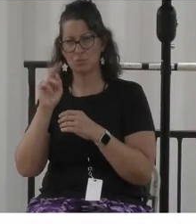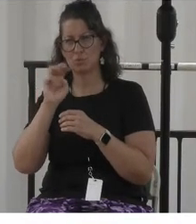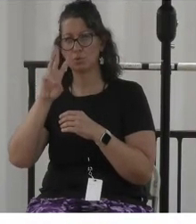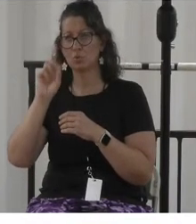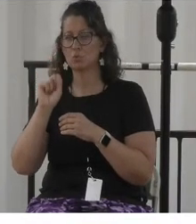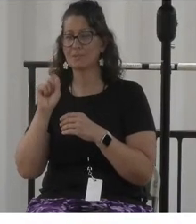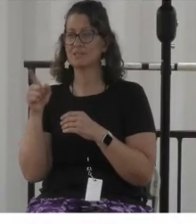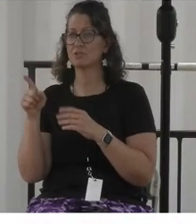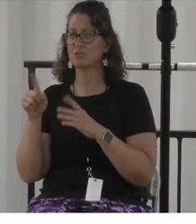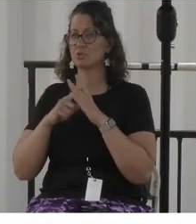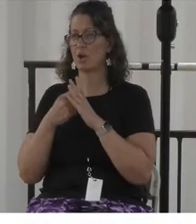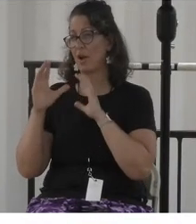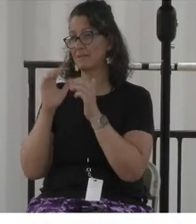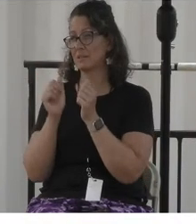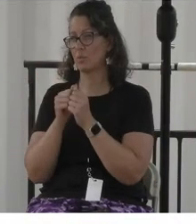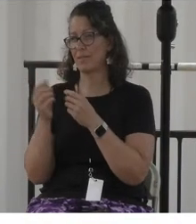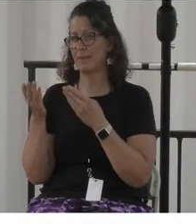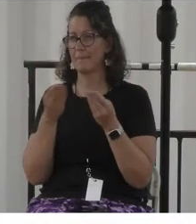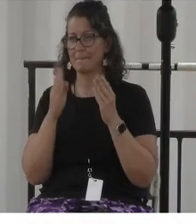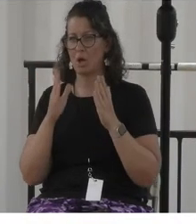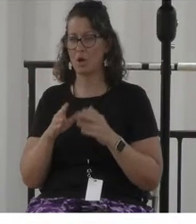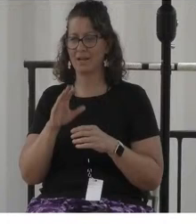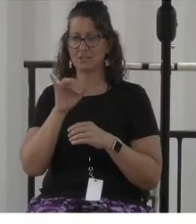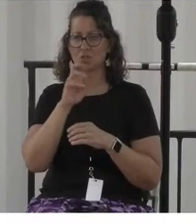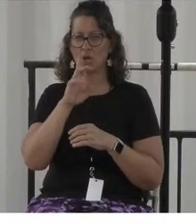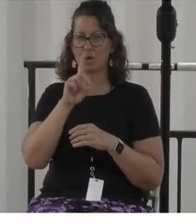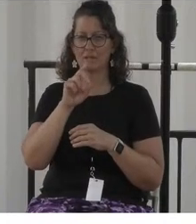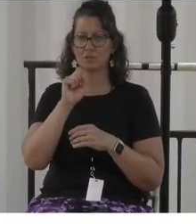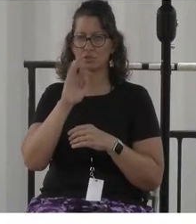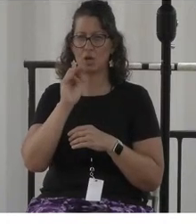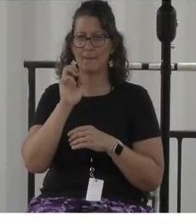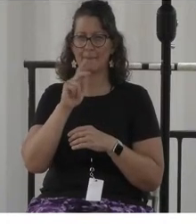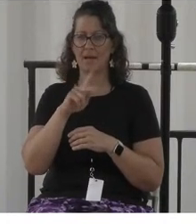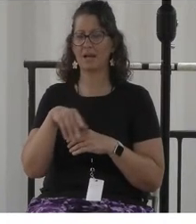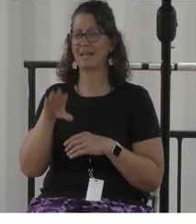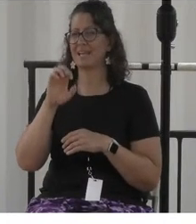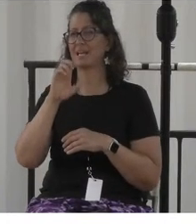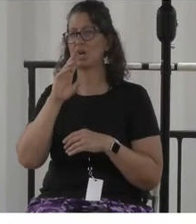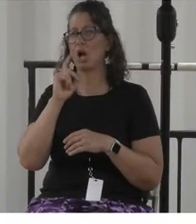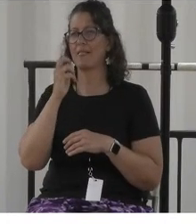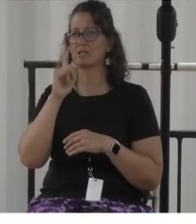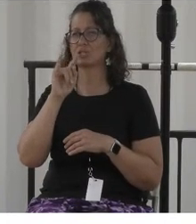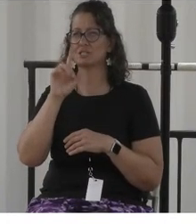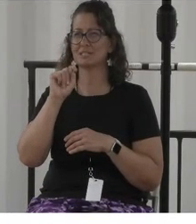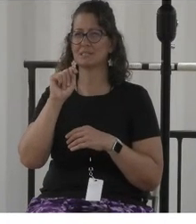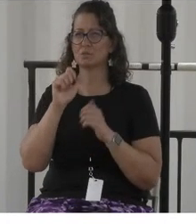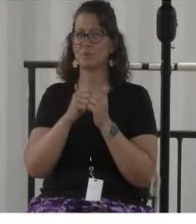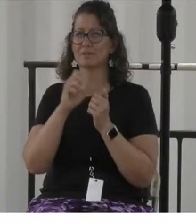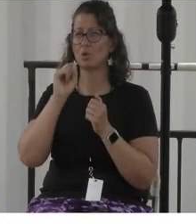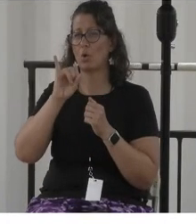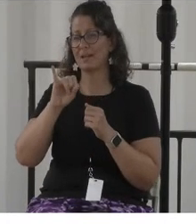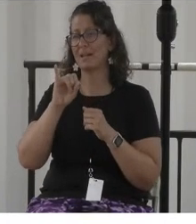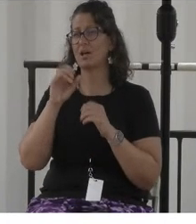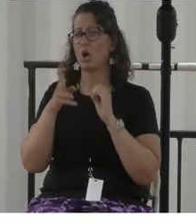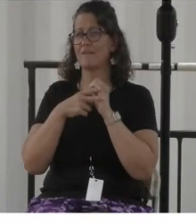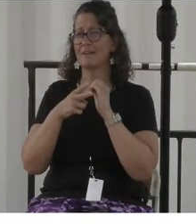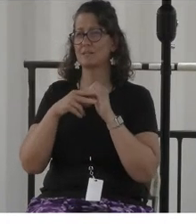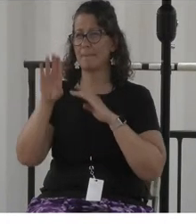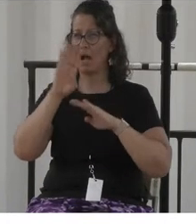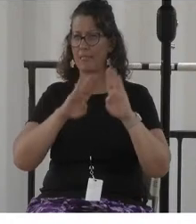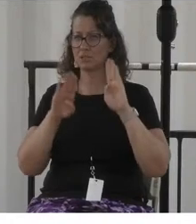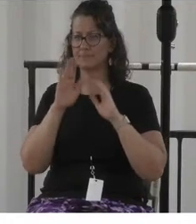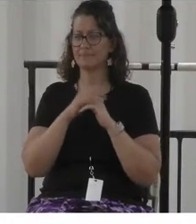starting a conversation with our moderator, Jared Stabach, ecologist with the Smithsonian Conservation Biology. When